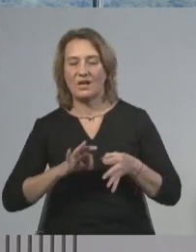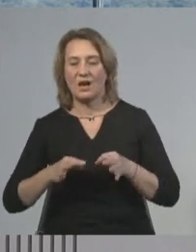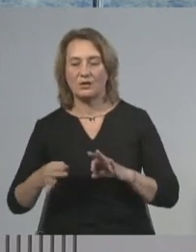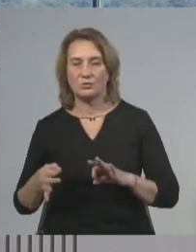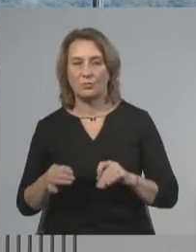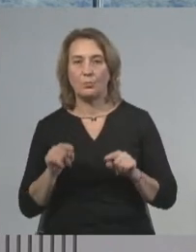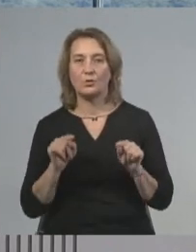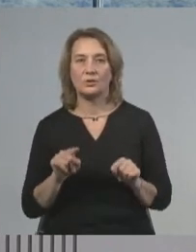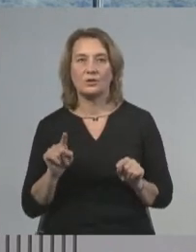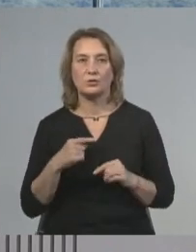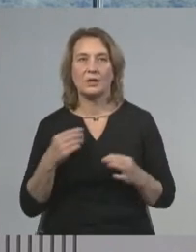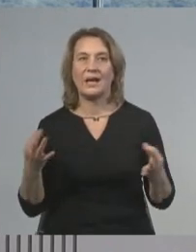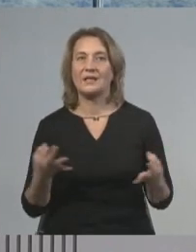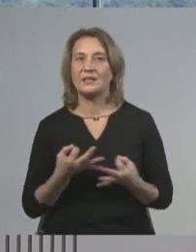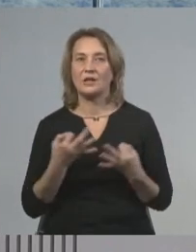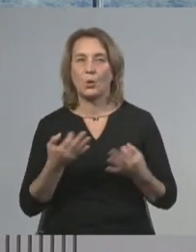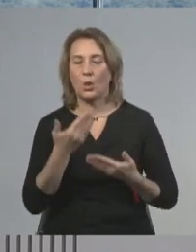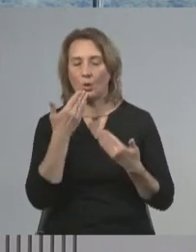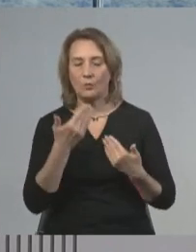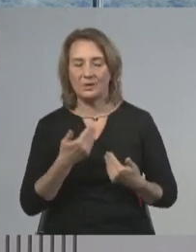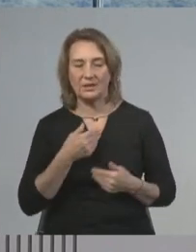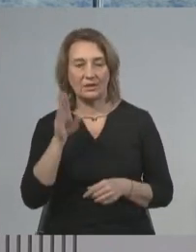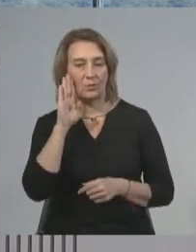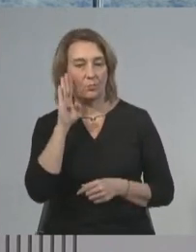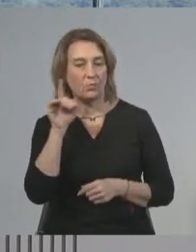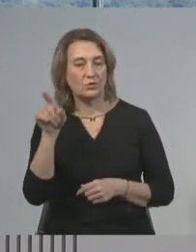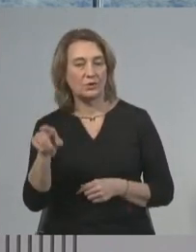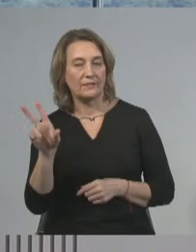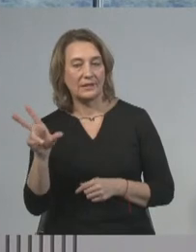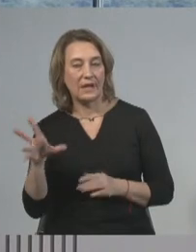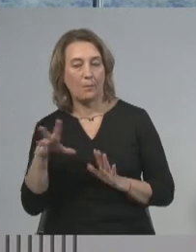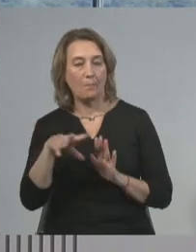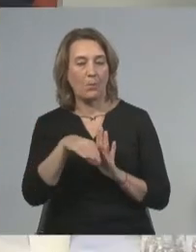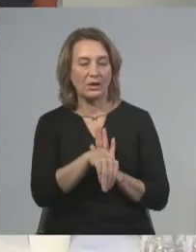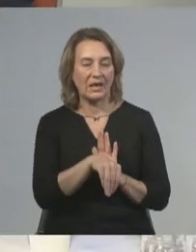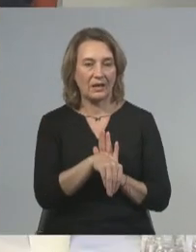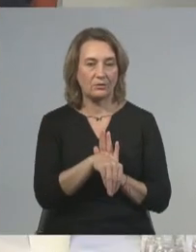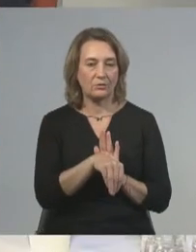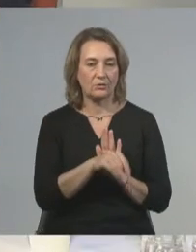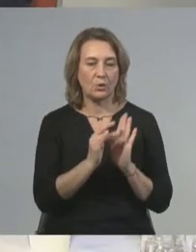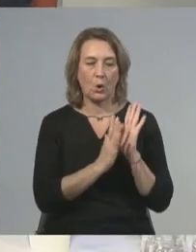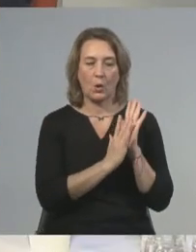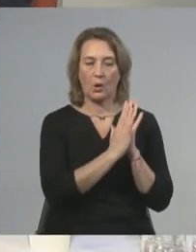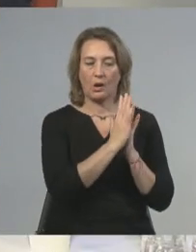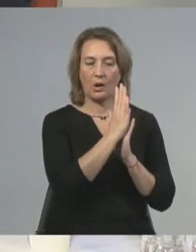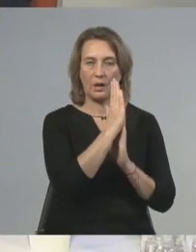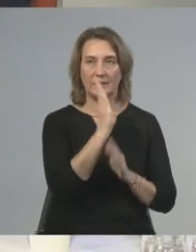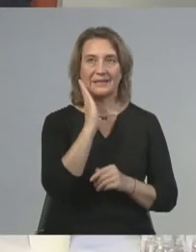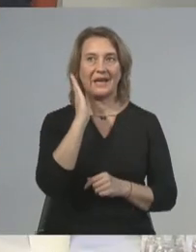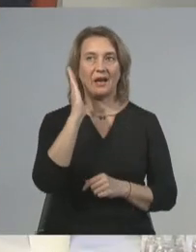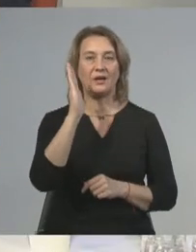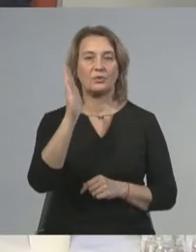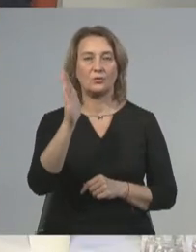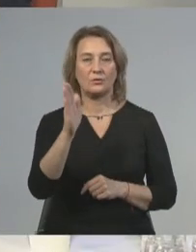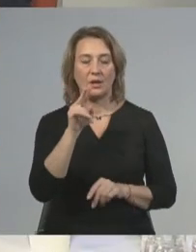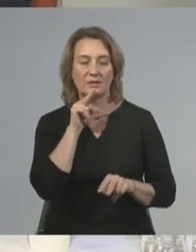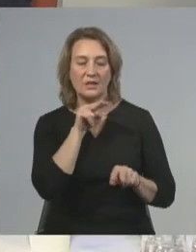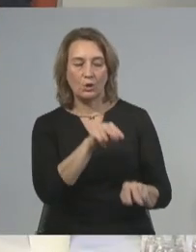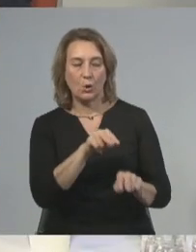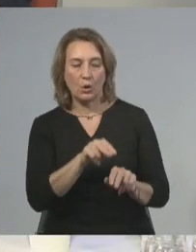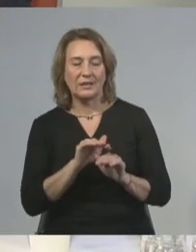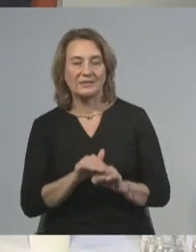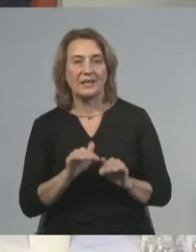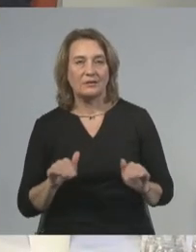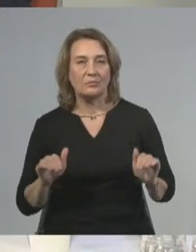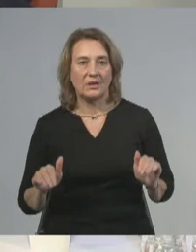spreads the stereotypes from the society yes i i would like to comment on that phrase that men are never